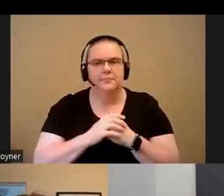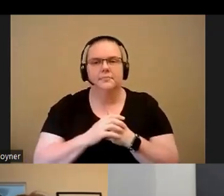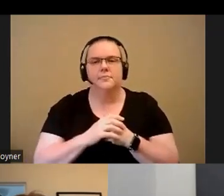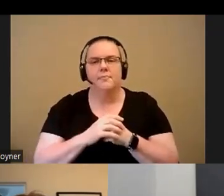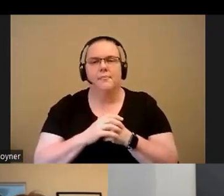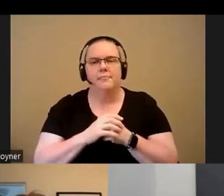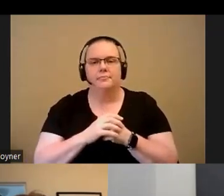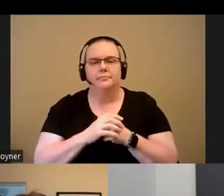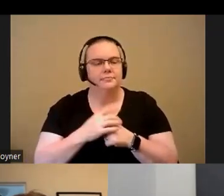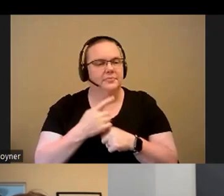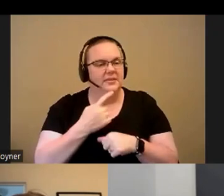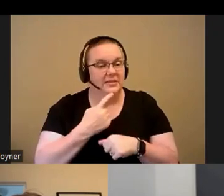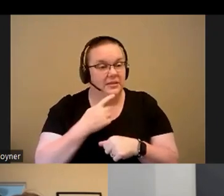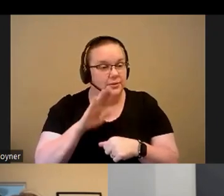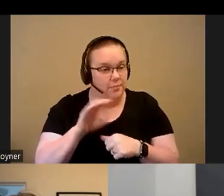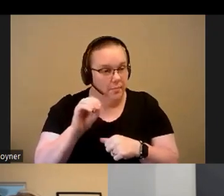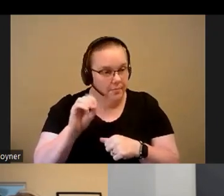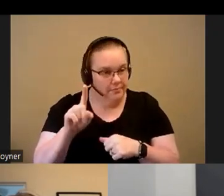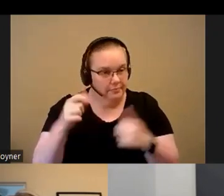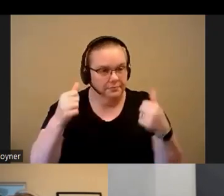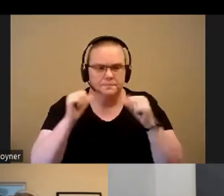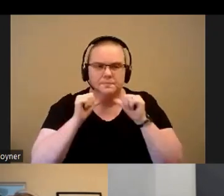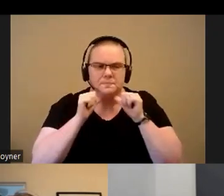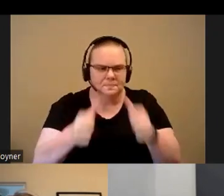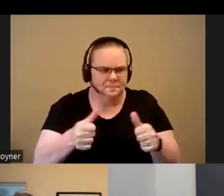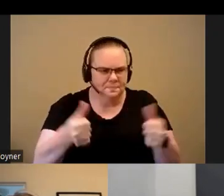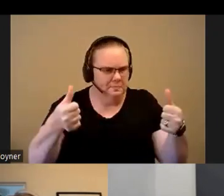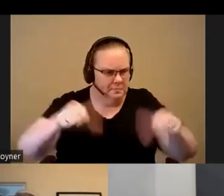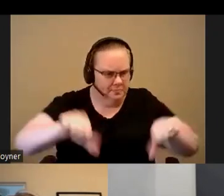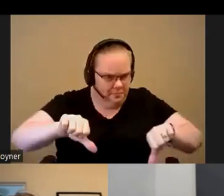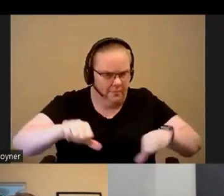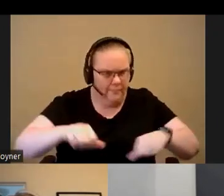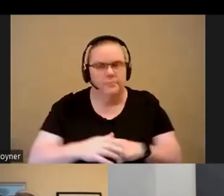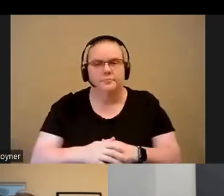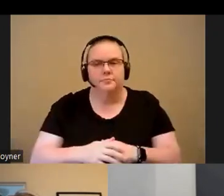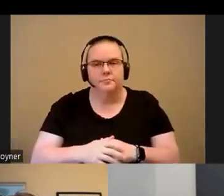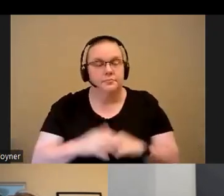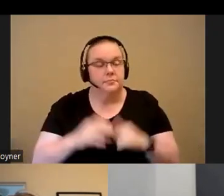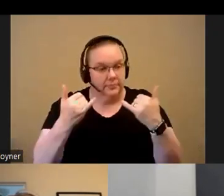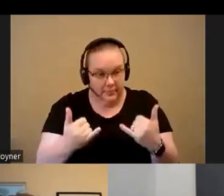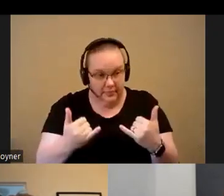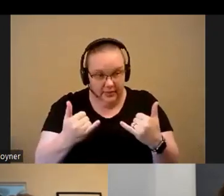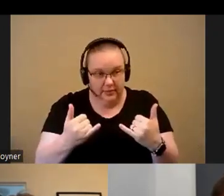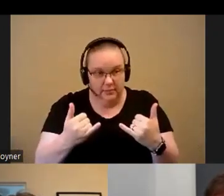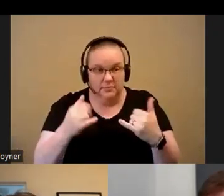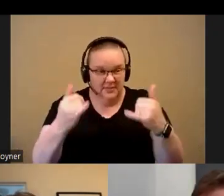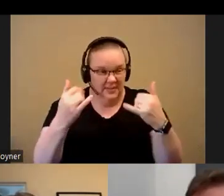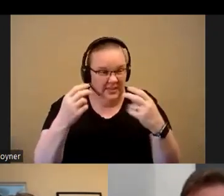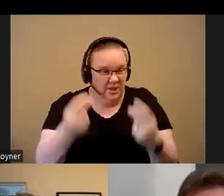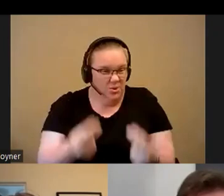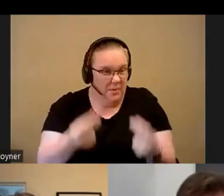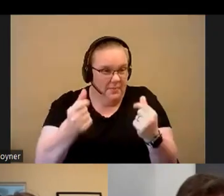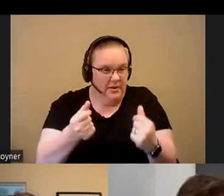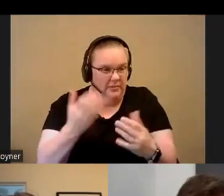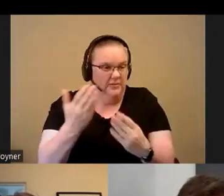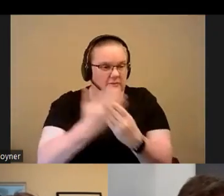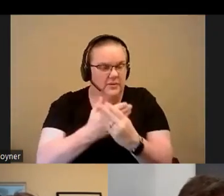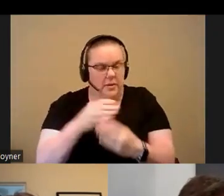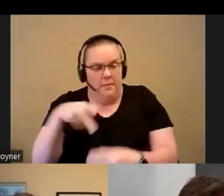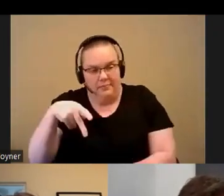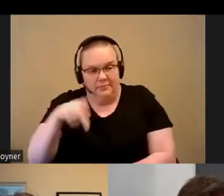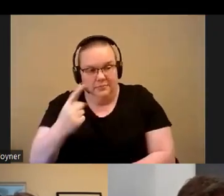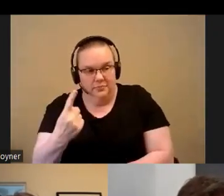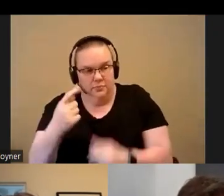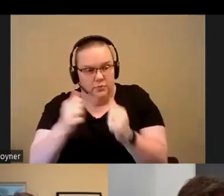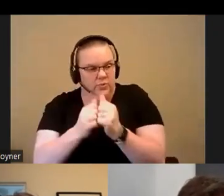say your O-1 is denied, can you then immediately file for a P-1 with like specific